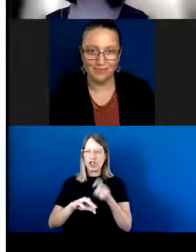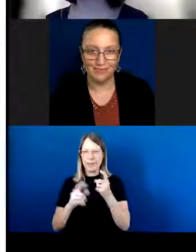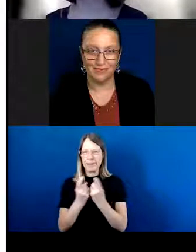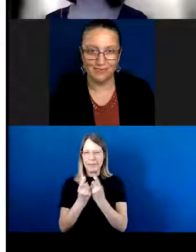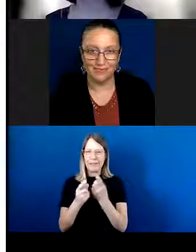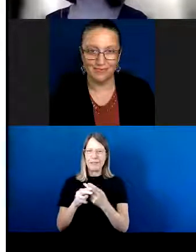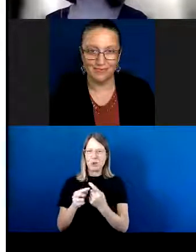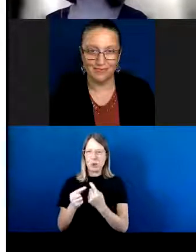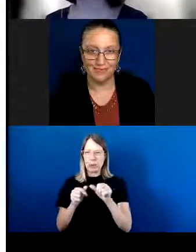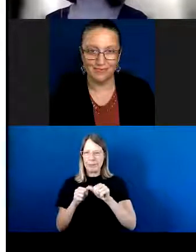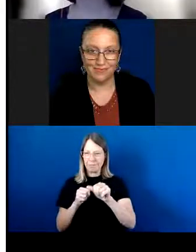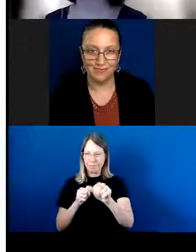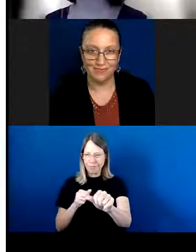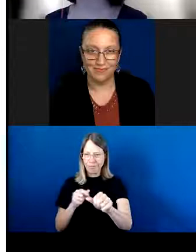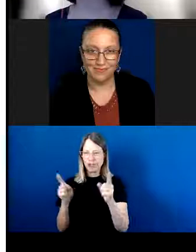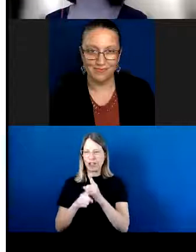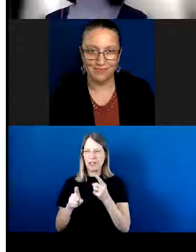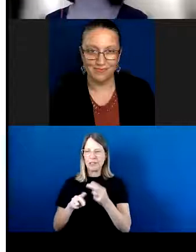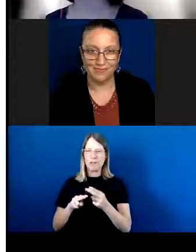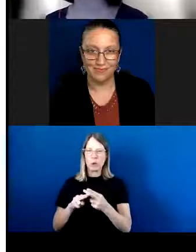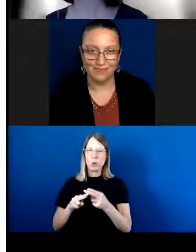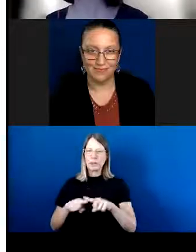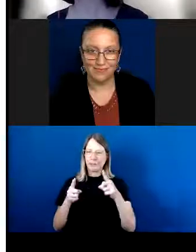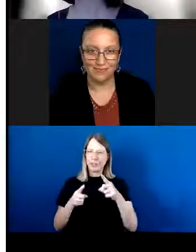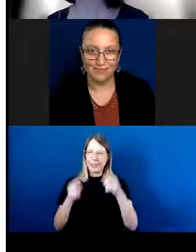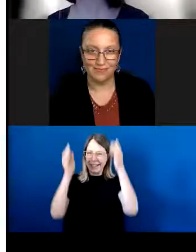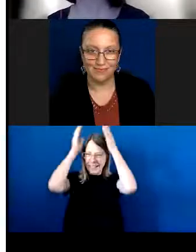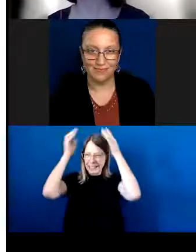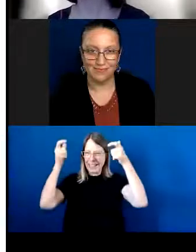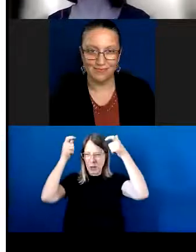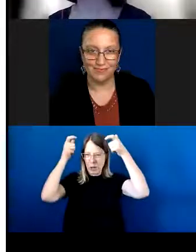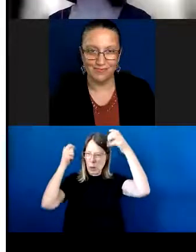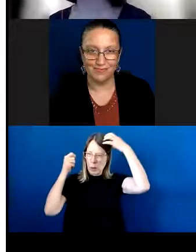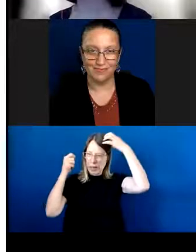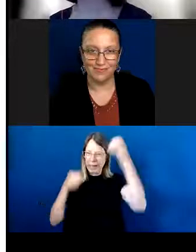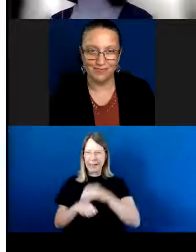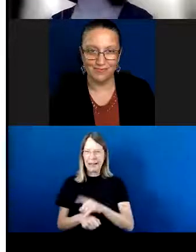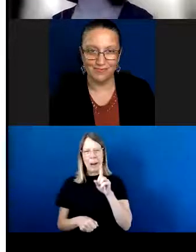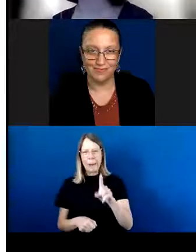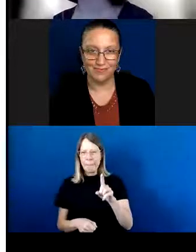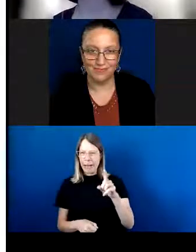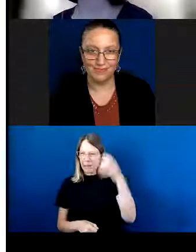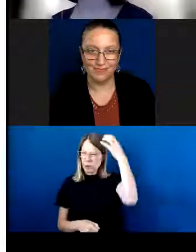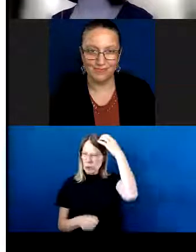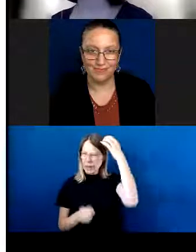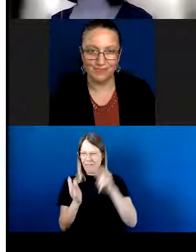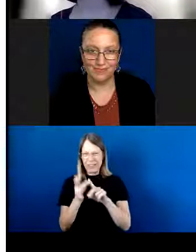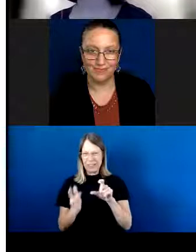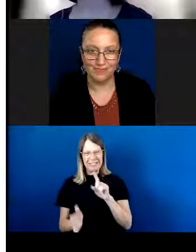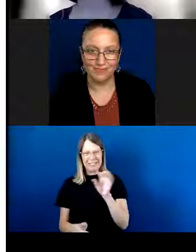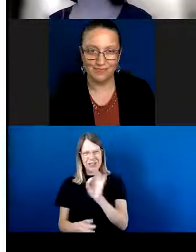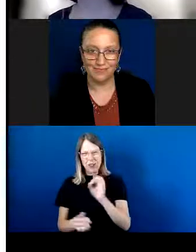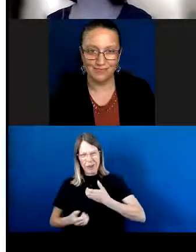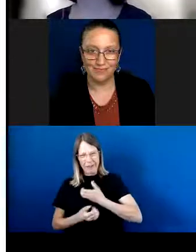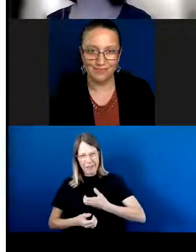Interestingly, Queen Victoria actually found the state crown really uncomfortable, so she commissioned a 3rd crown paid for at her own expense, which I believe is